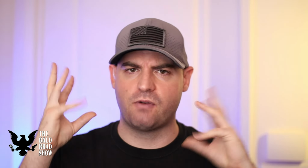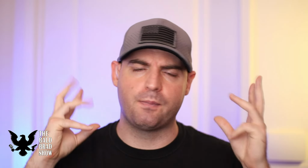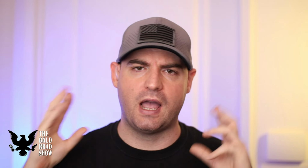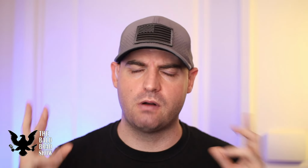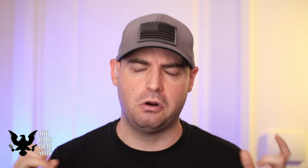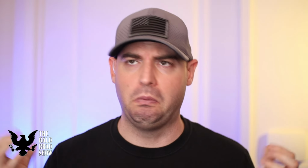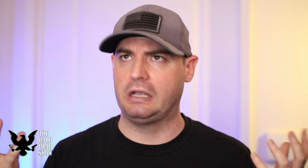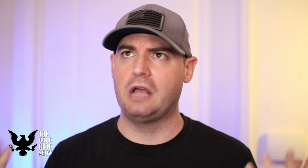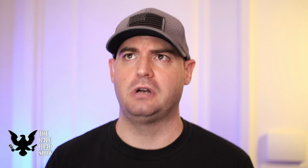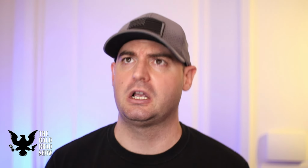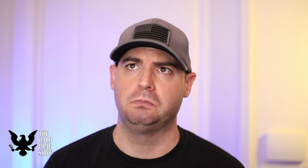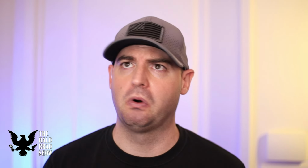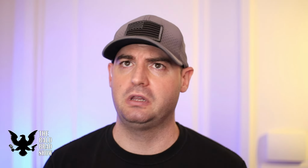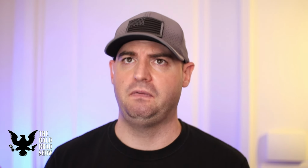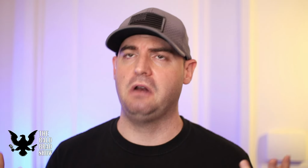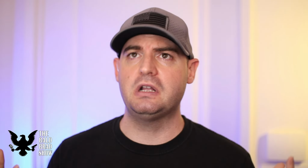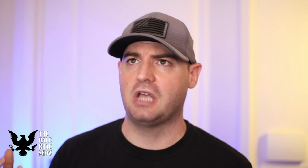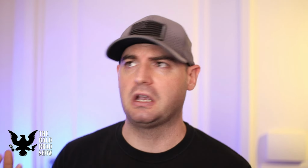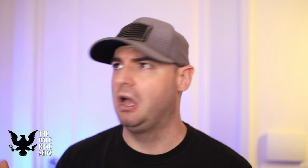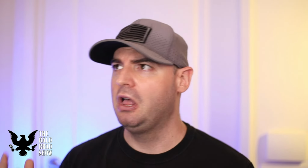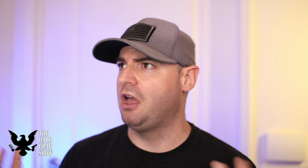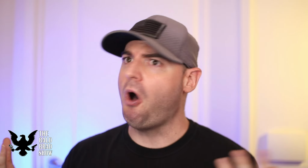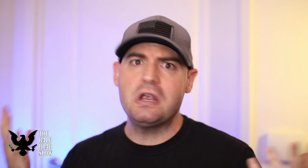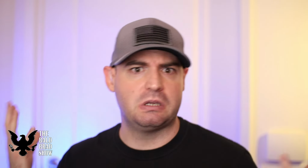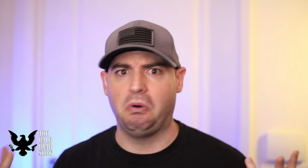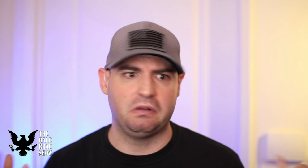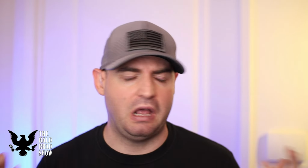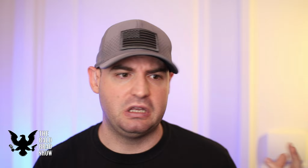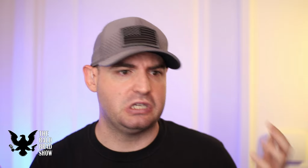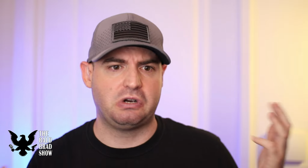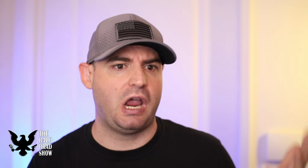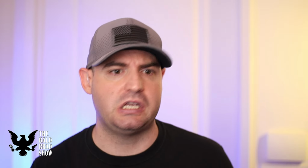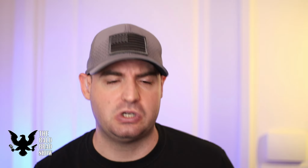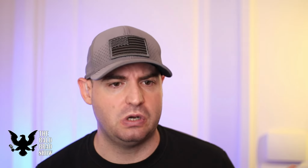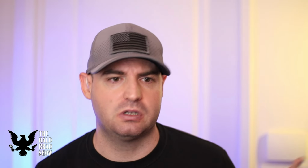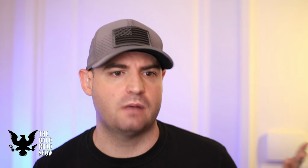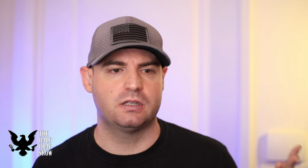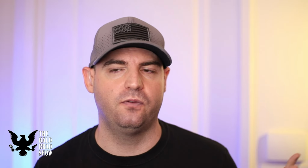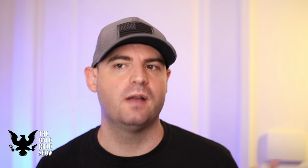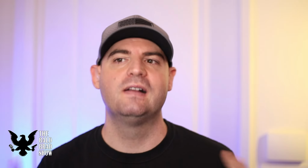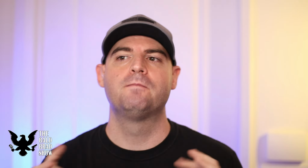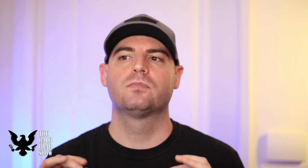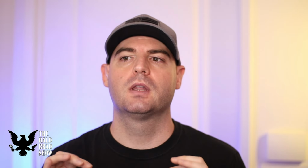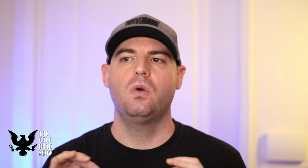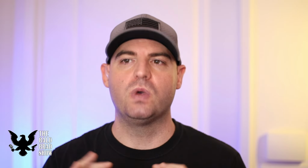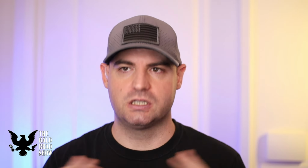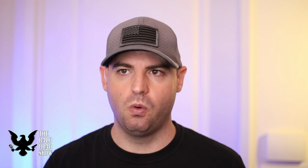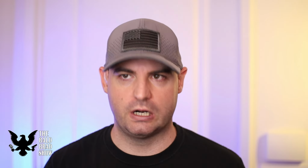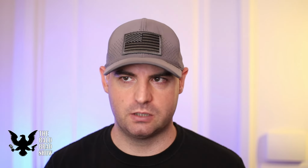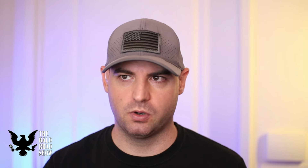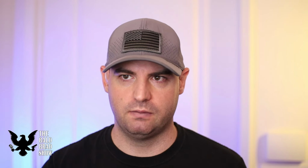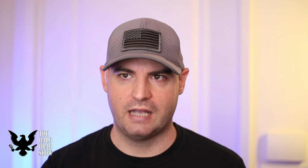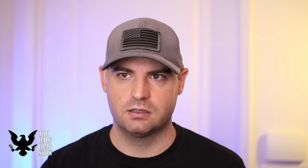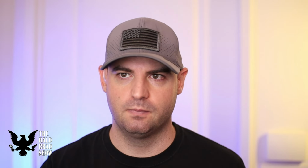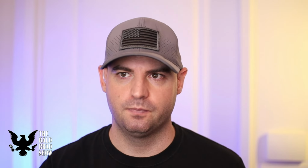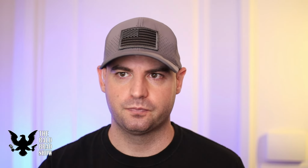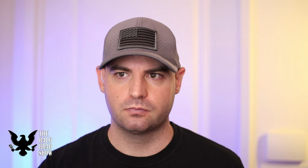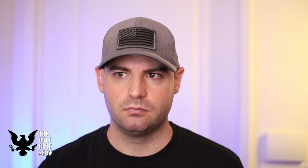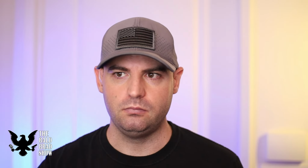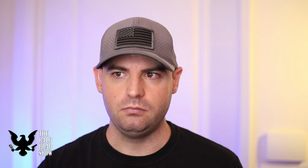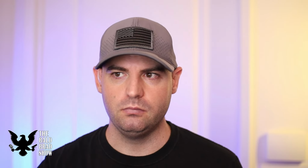Goldberg can't wrap her head around, oh my God, they're not supporting the veterans. Like, they always support the veterans. This is crazy. They're shooting themselves in the foot. We still want to support the